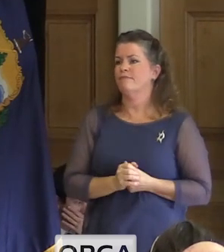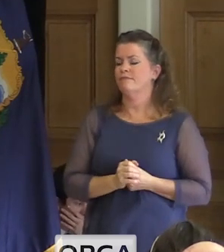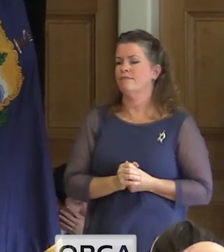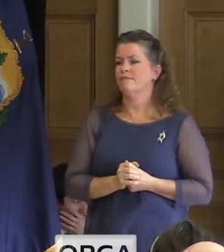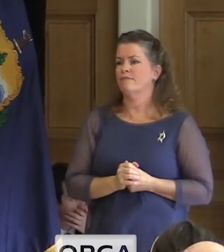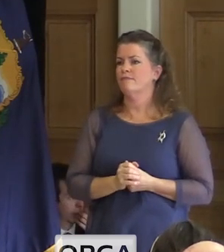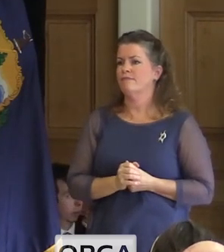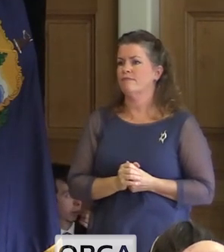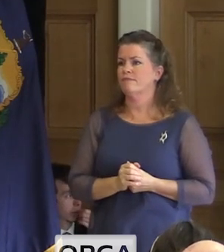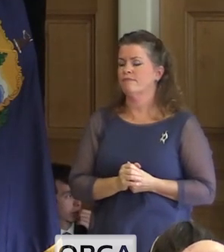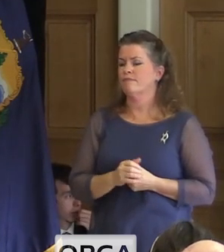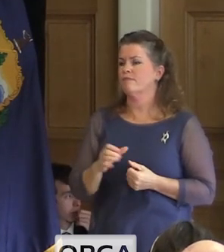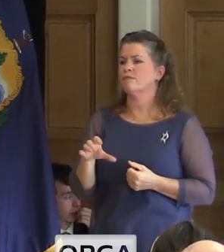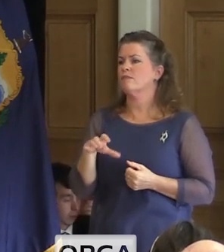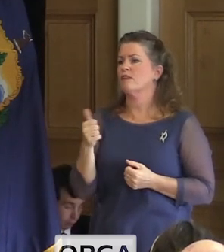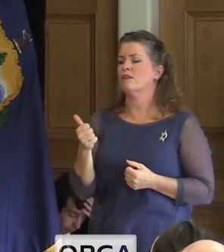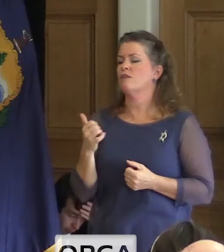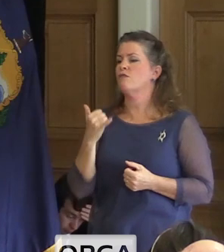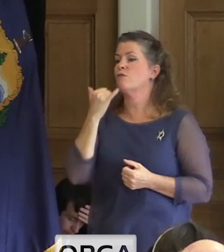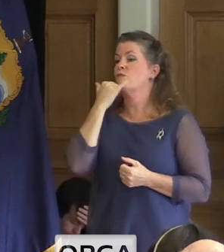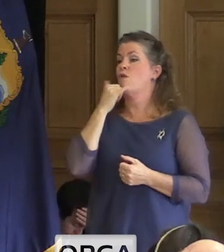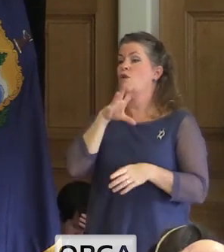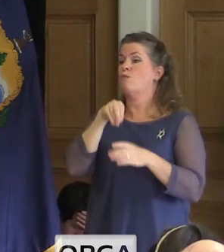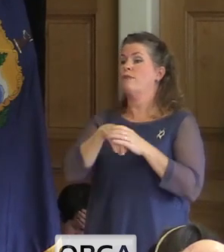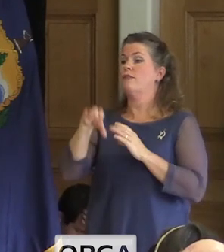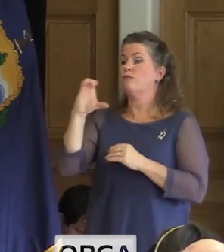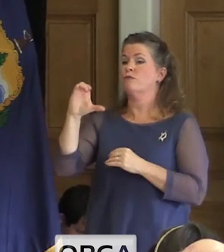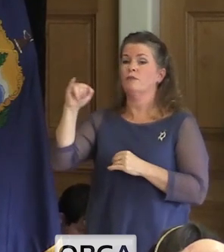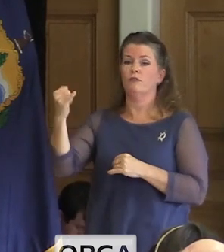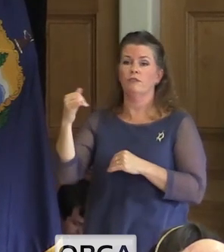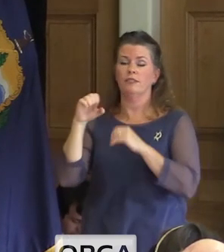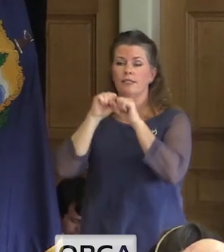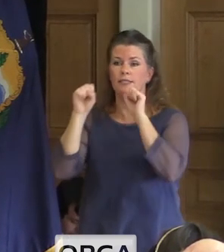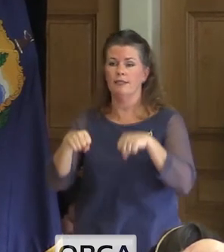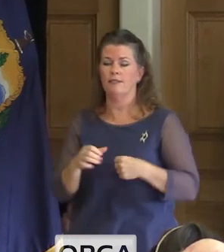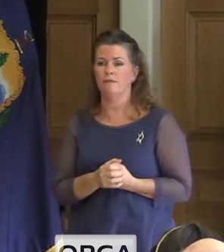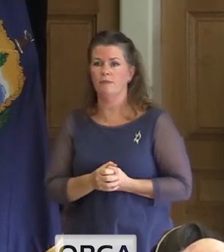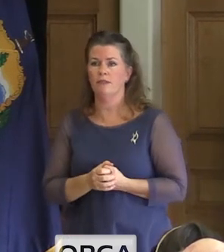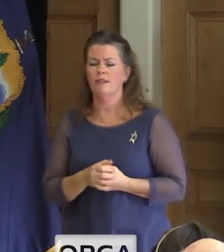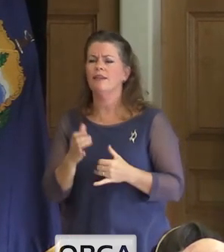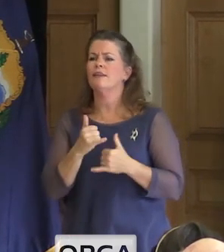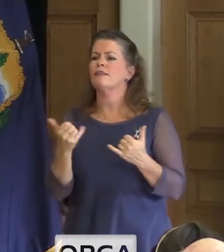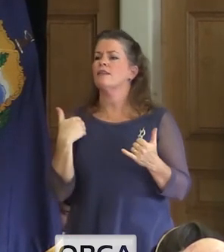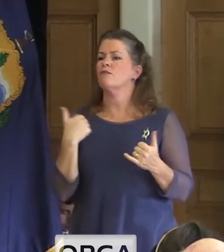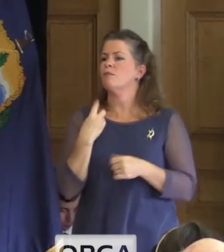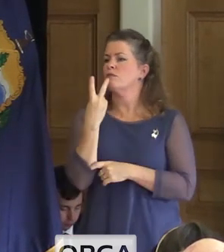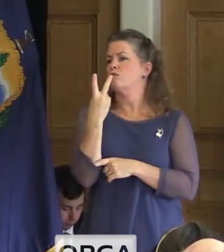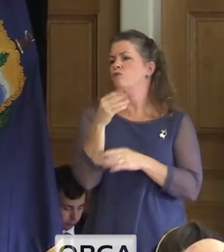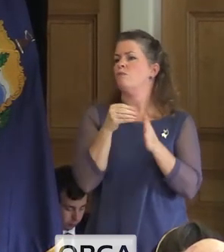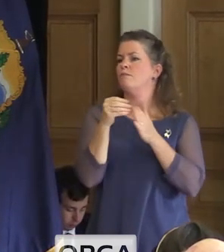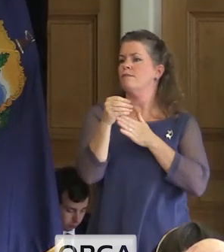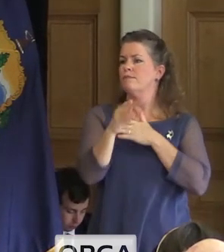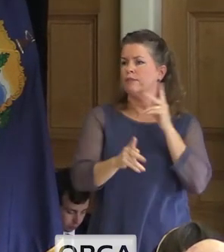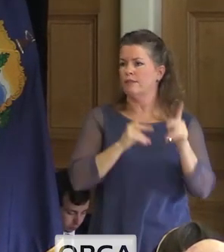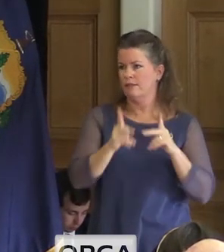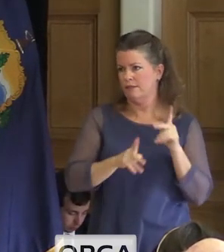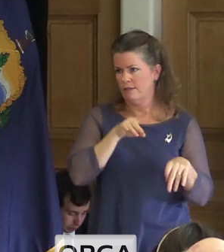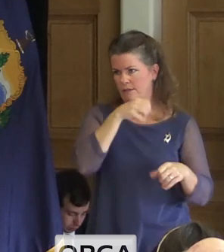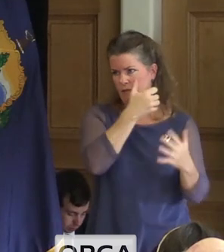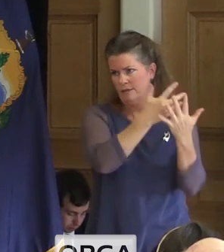injustice within the criminal justice system. Many of you don't know that. Today, we have about 2 million people in jail as we